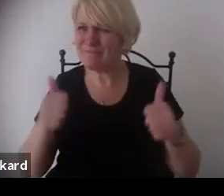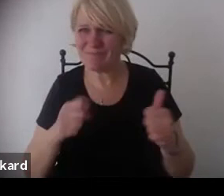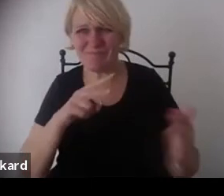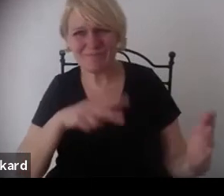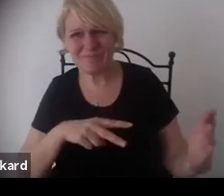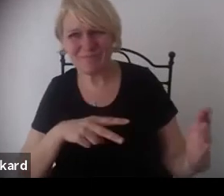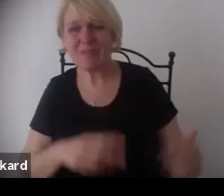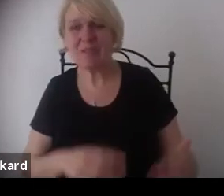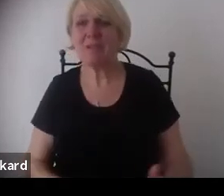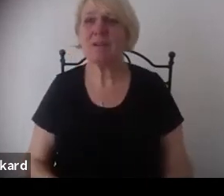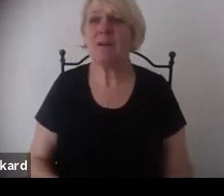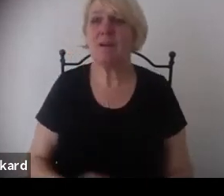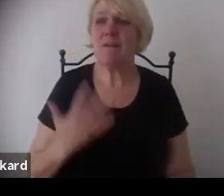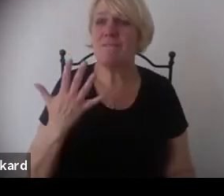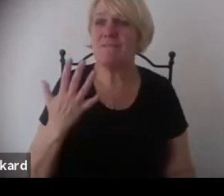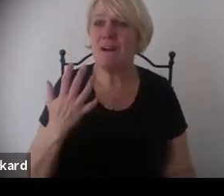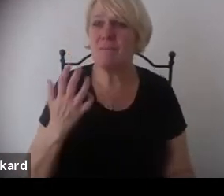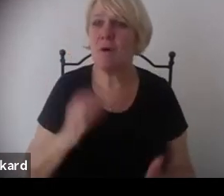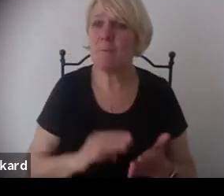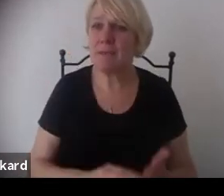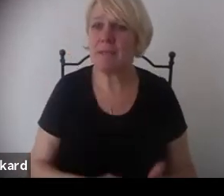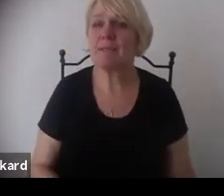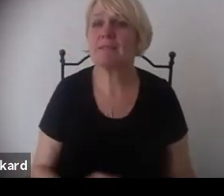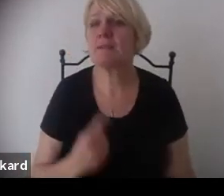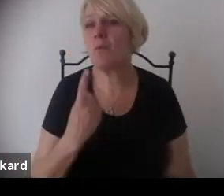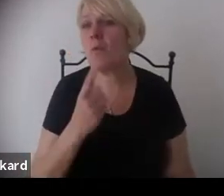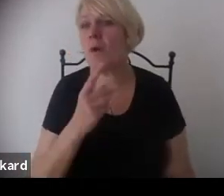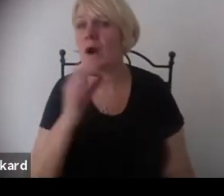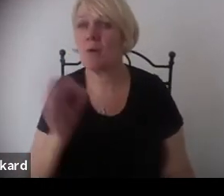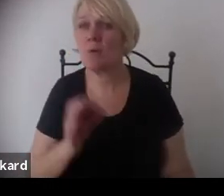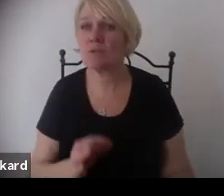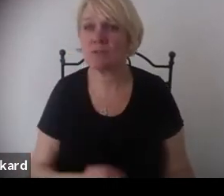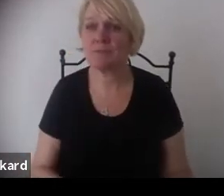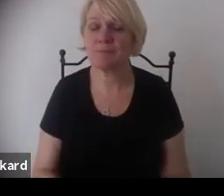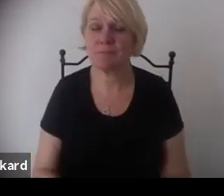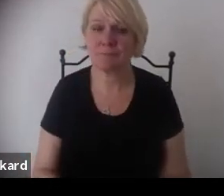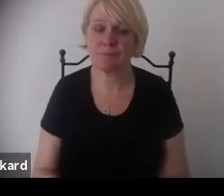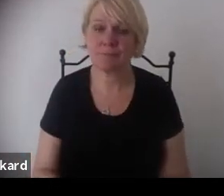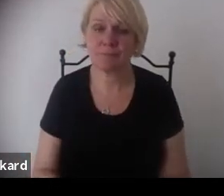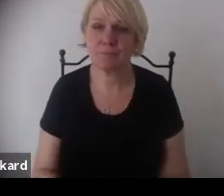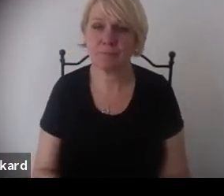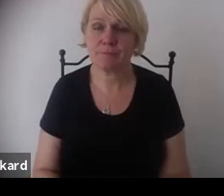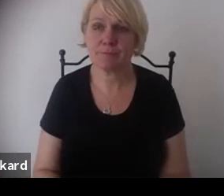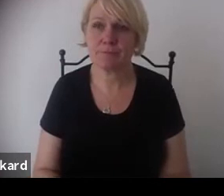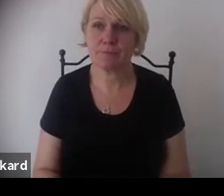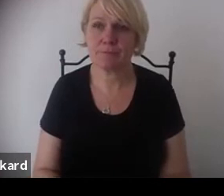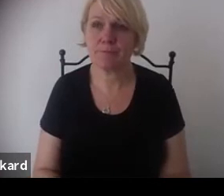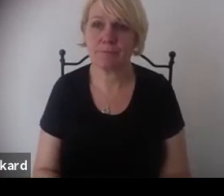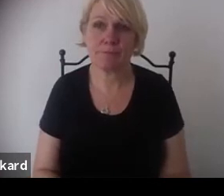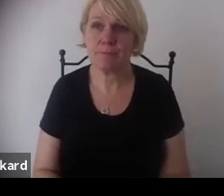one other question here, but it was around